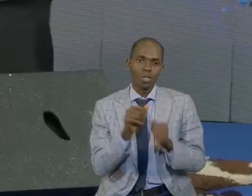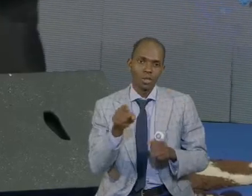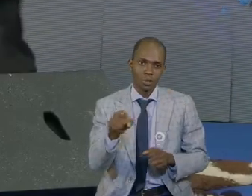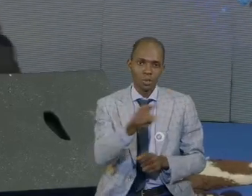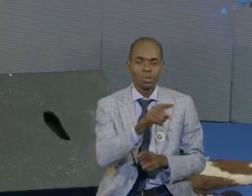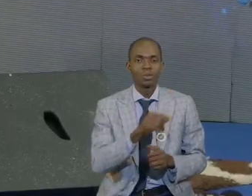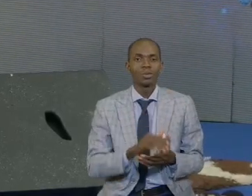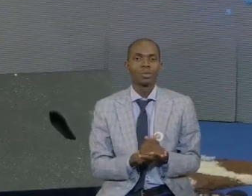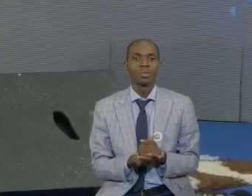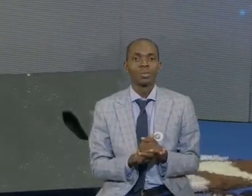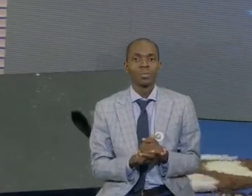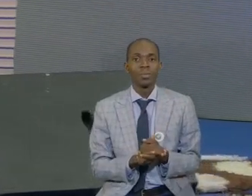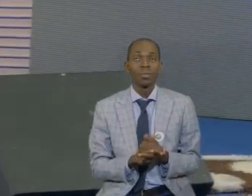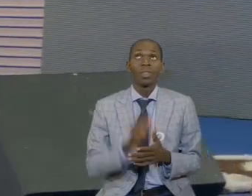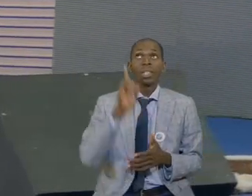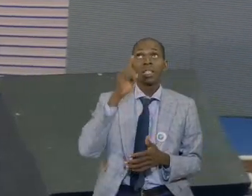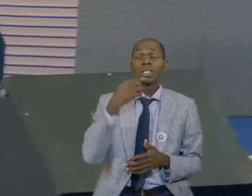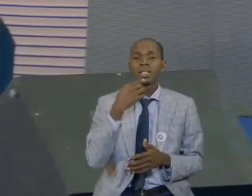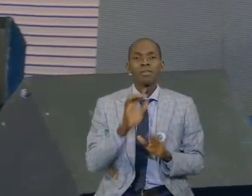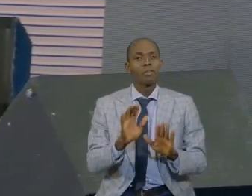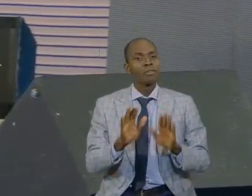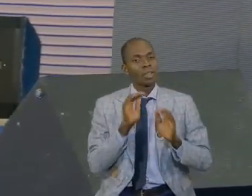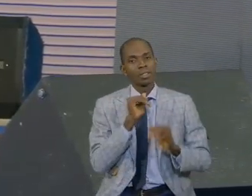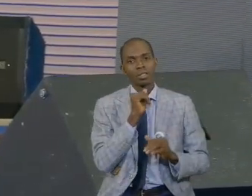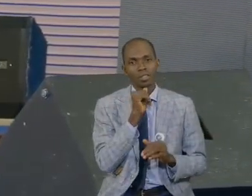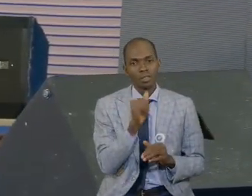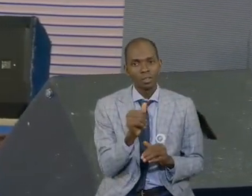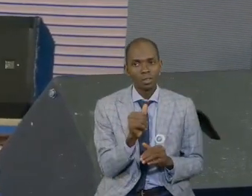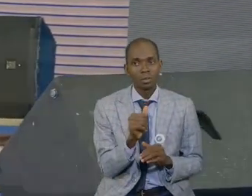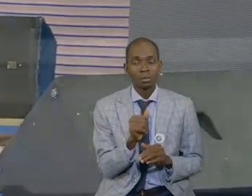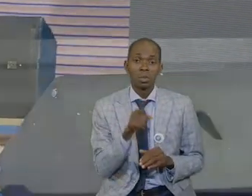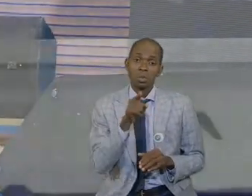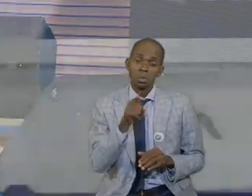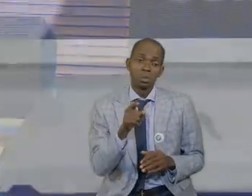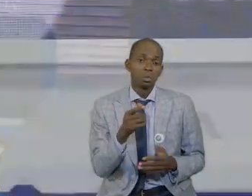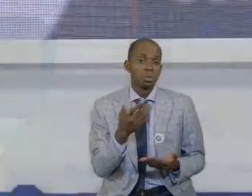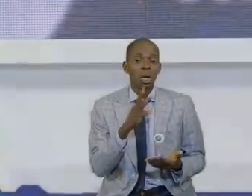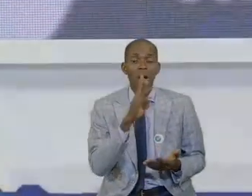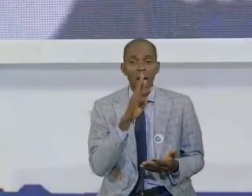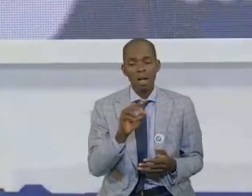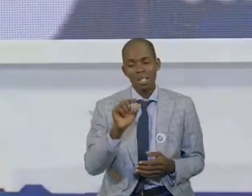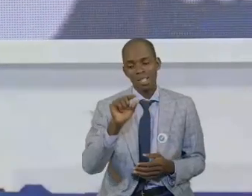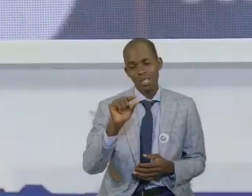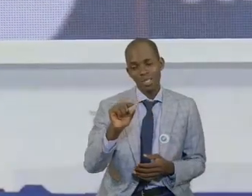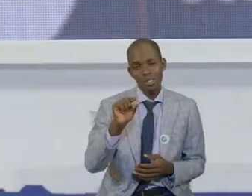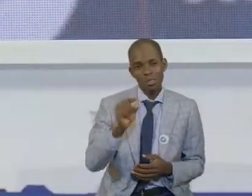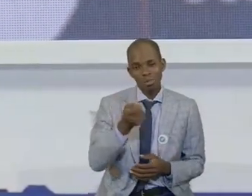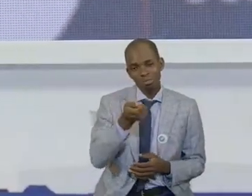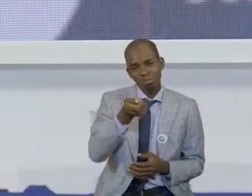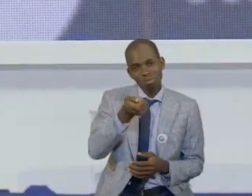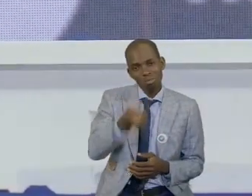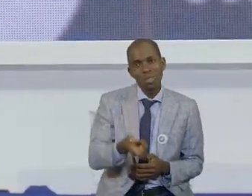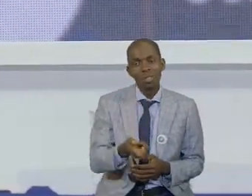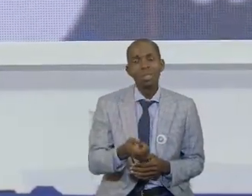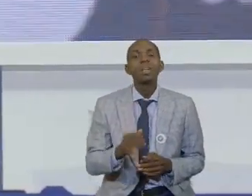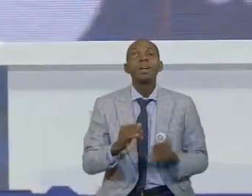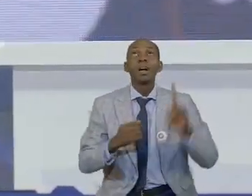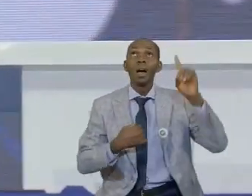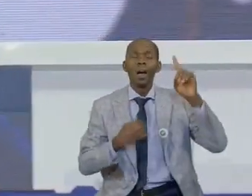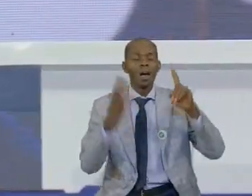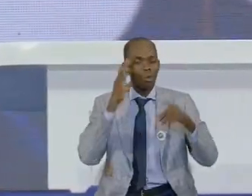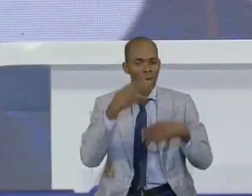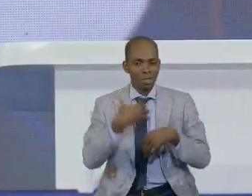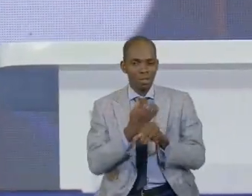He says, fear not, although you are a worm, I will recreate you, transform you, you'll become